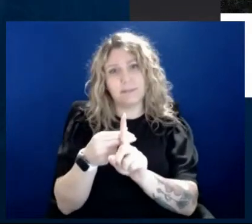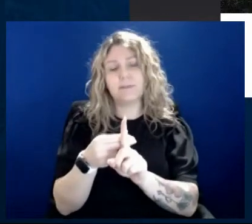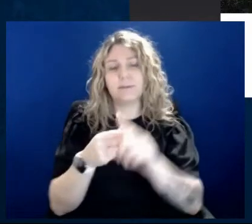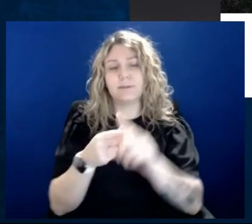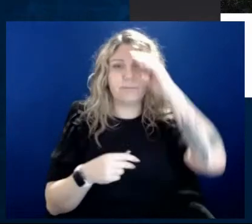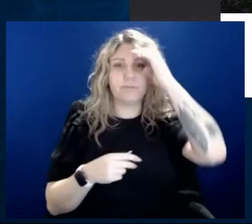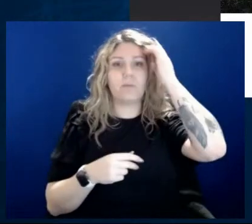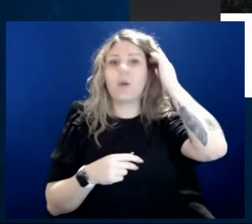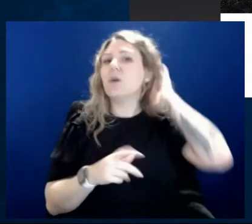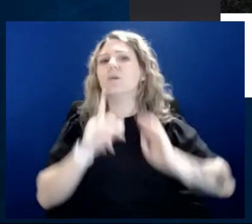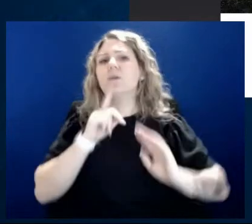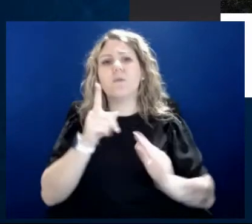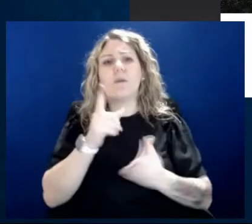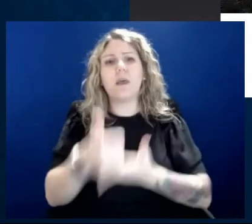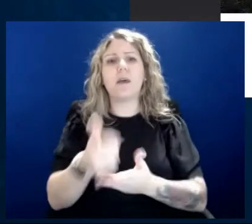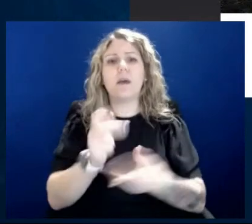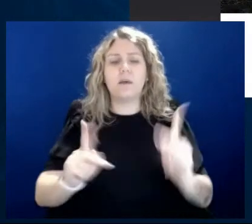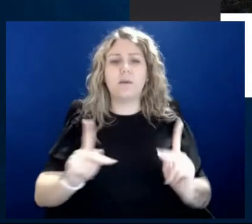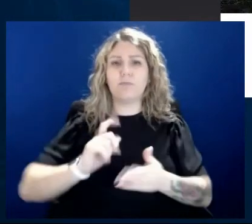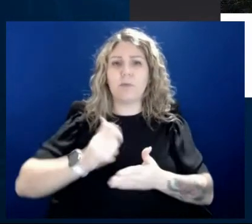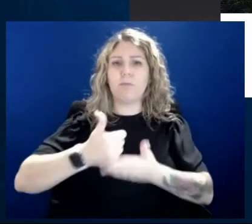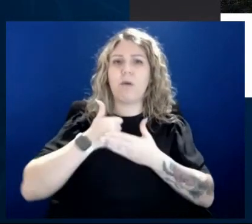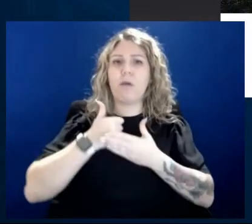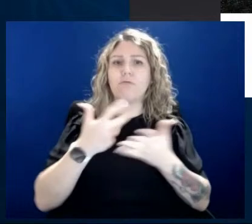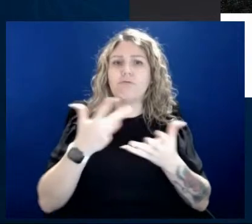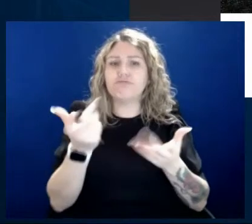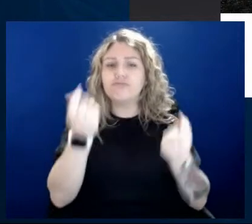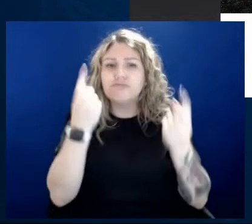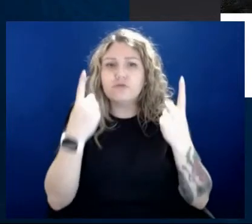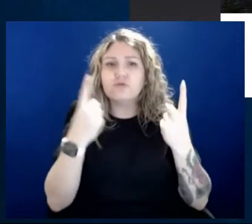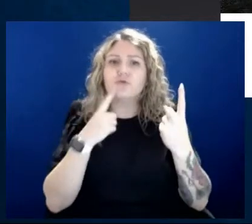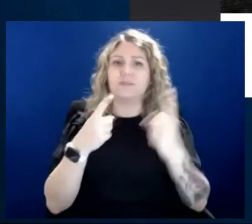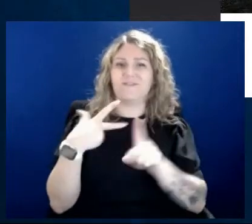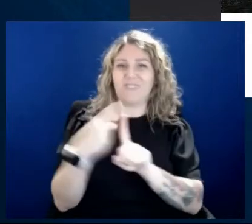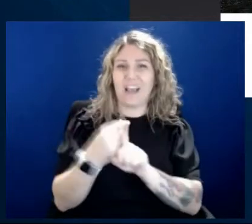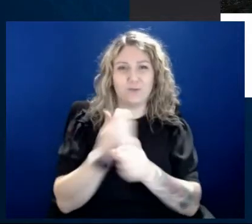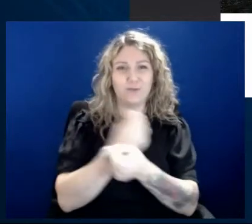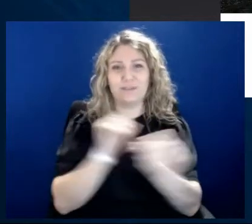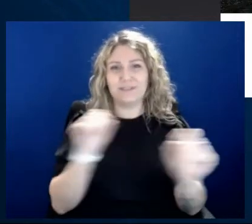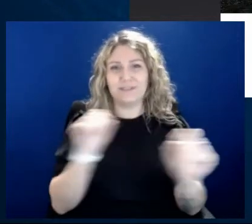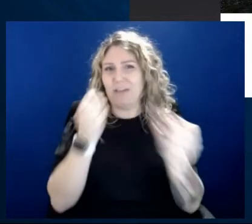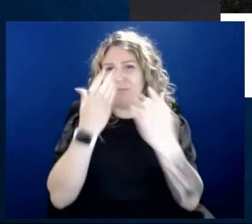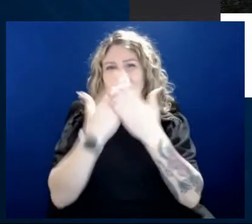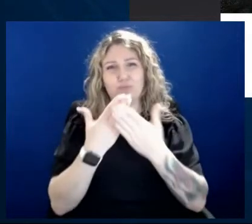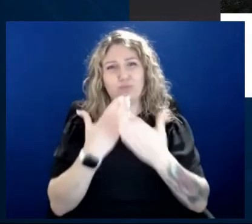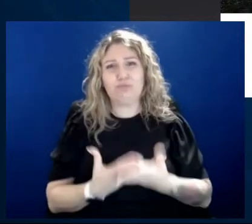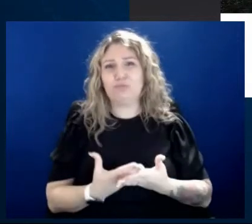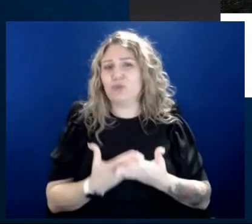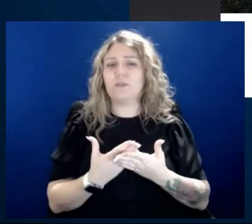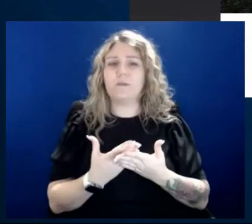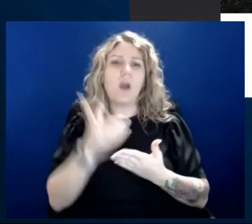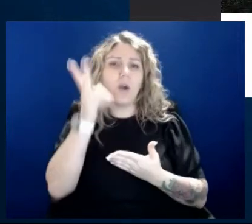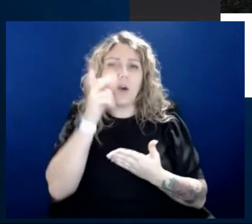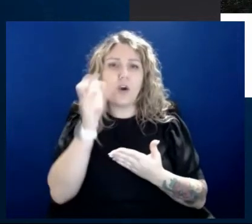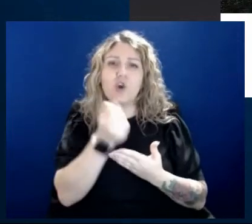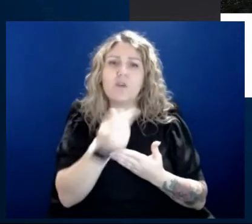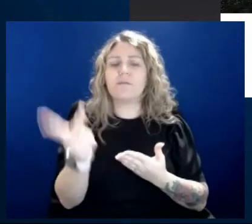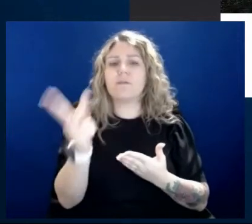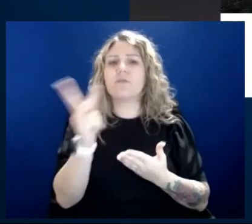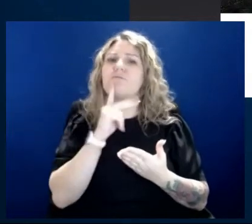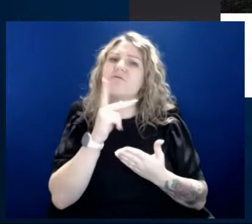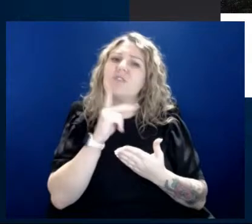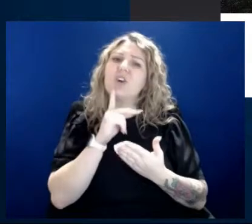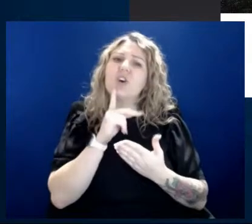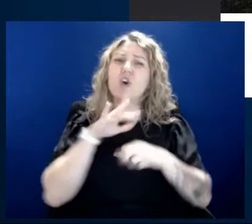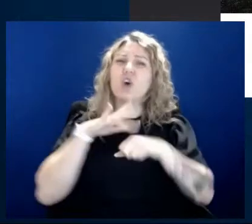people to understand that vaccination, number one, is safe. These have been proven safe. Even though we heard about some of those early adverse events,